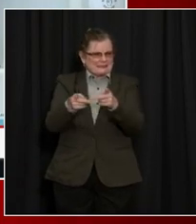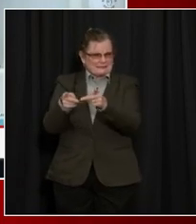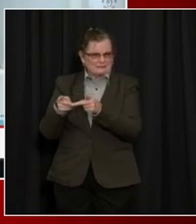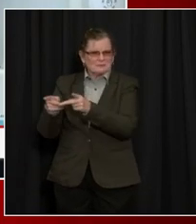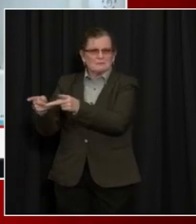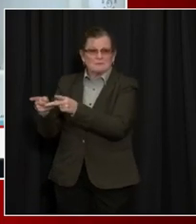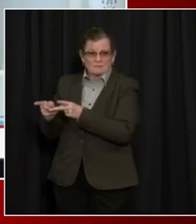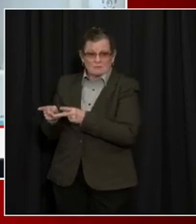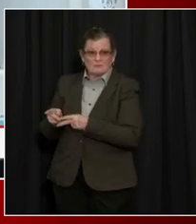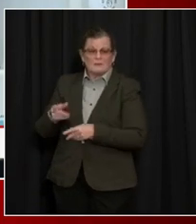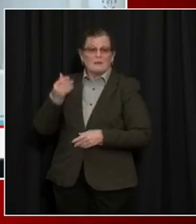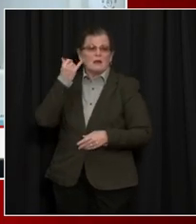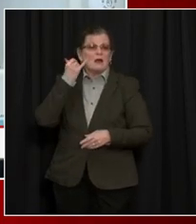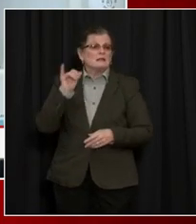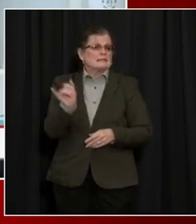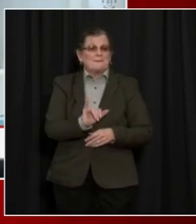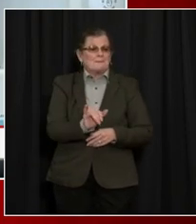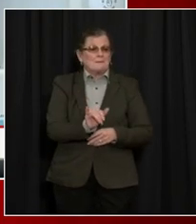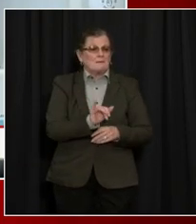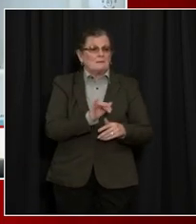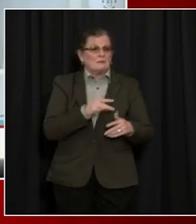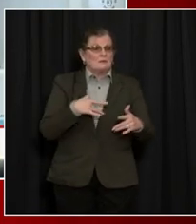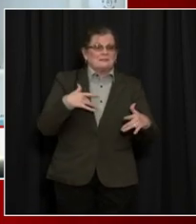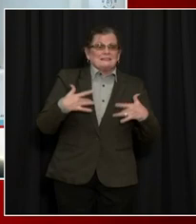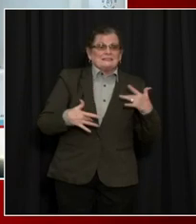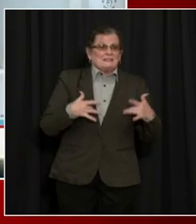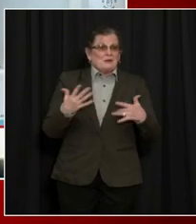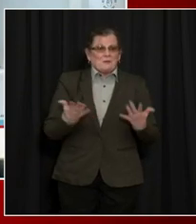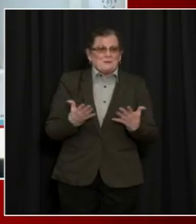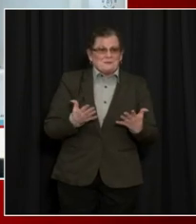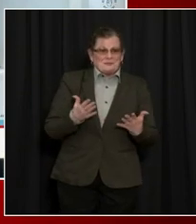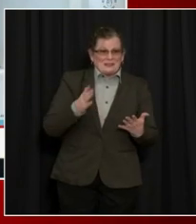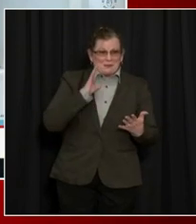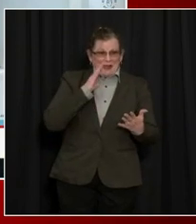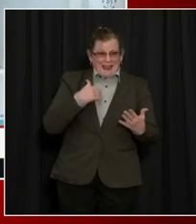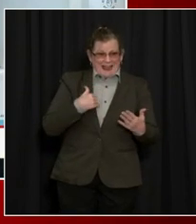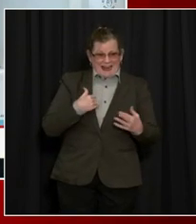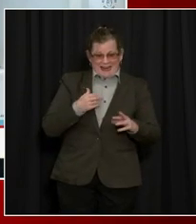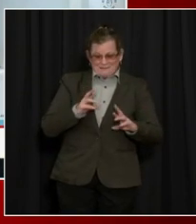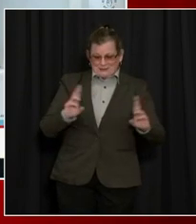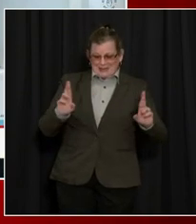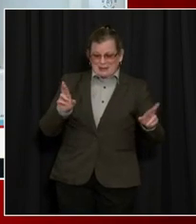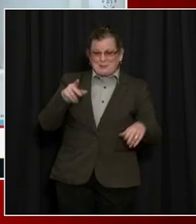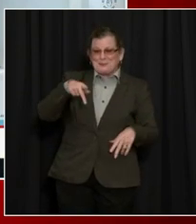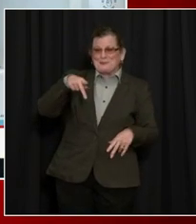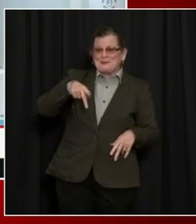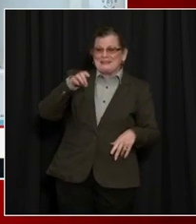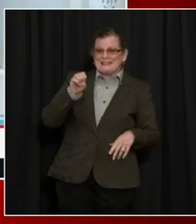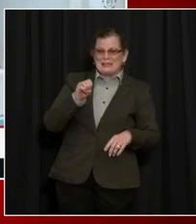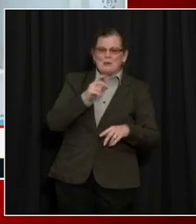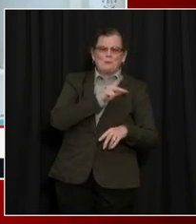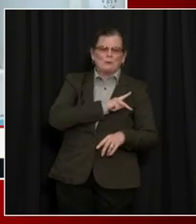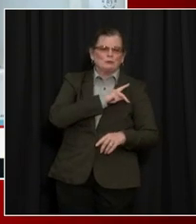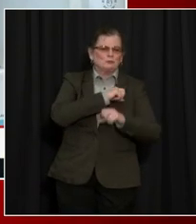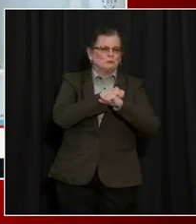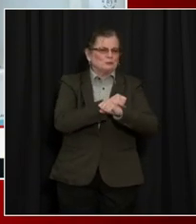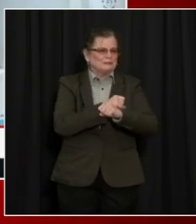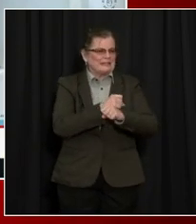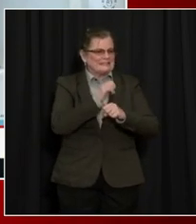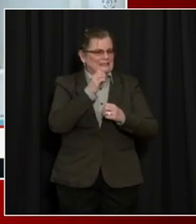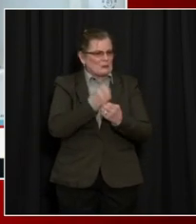very excited that we will have the PPE for our businesses. We do a call every